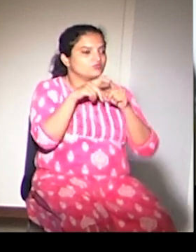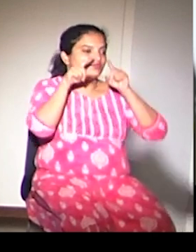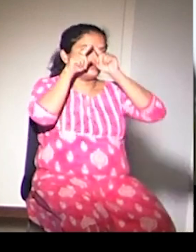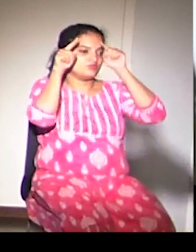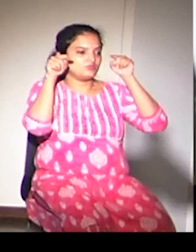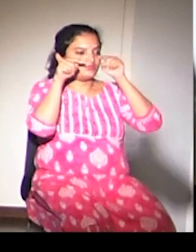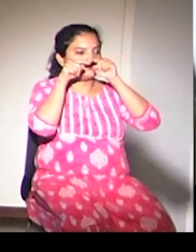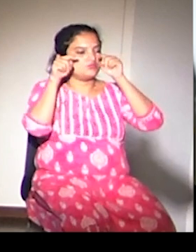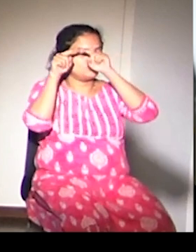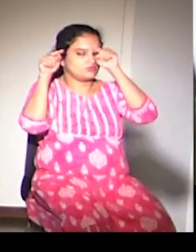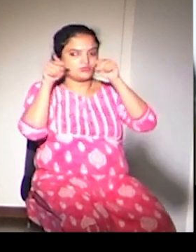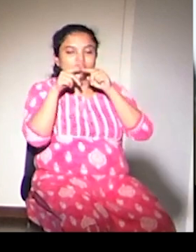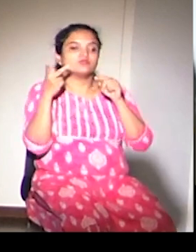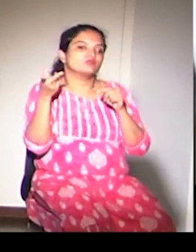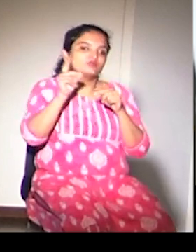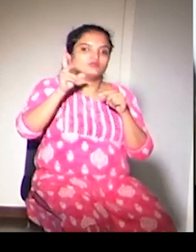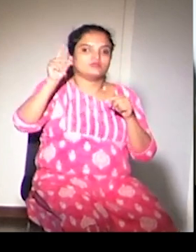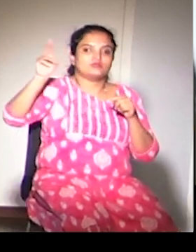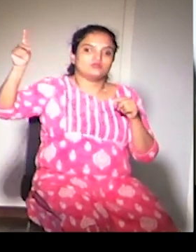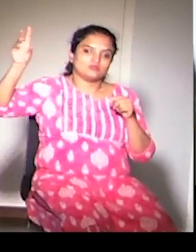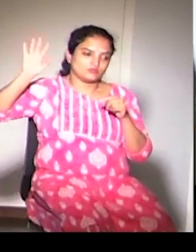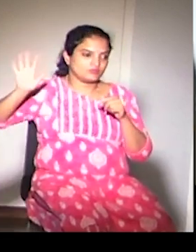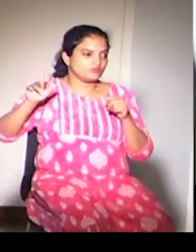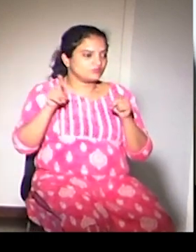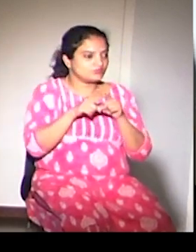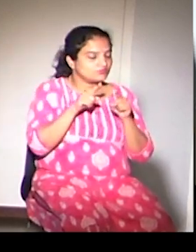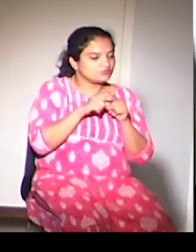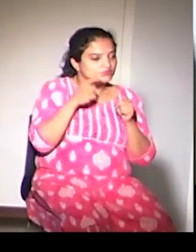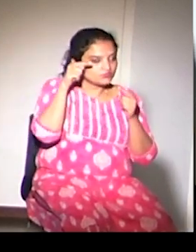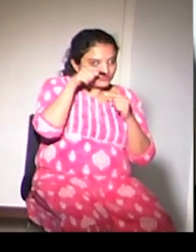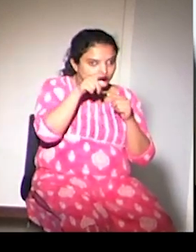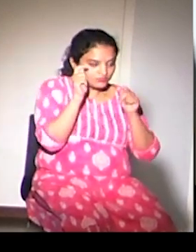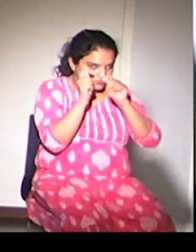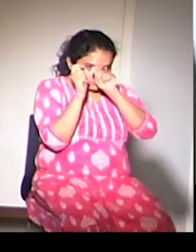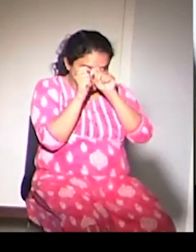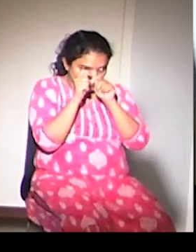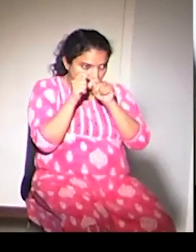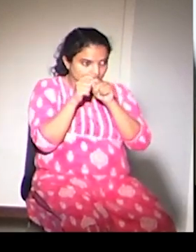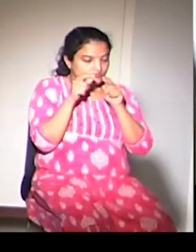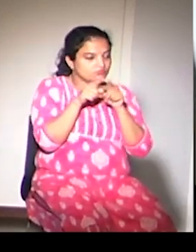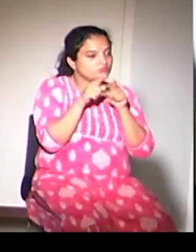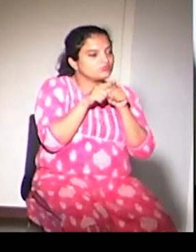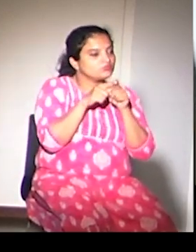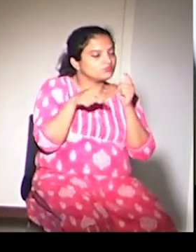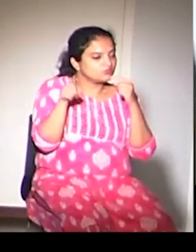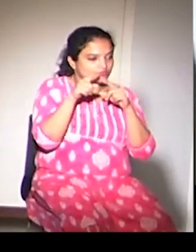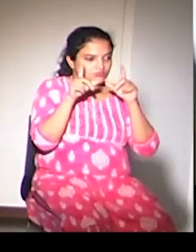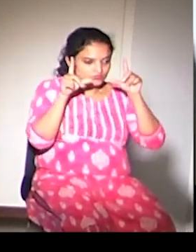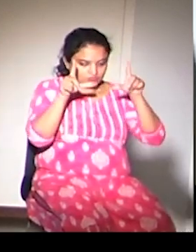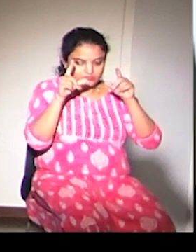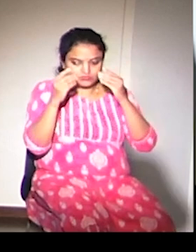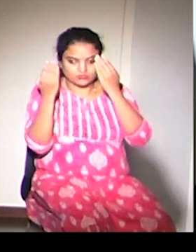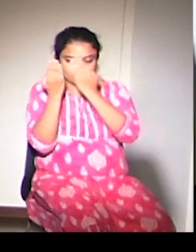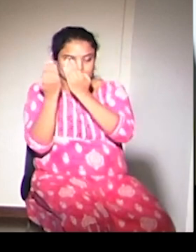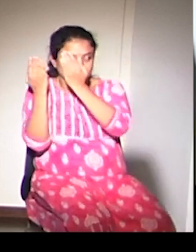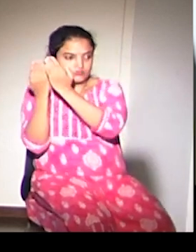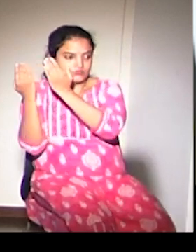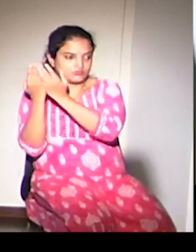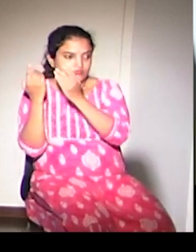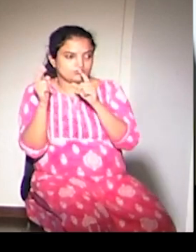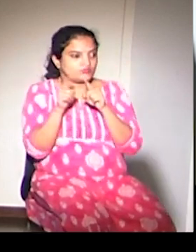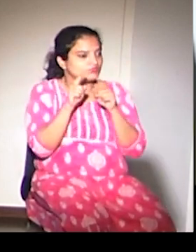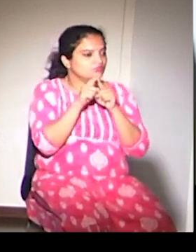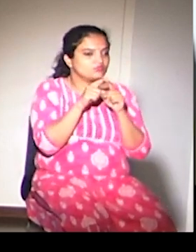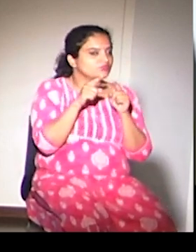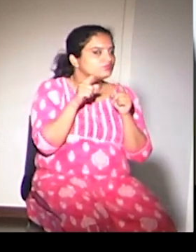are repetitive? But when it's part of a script where it is fixed one after the other but it's not